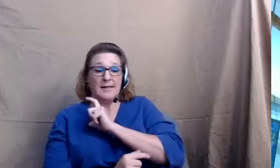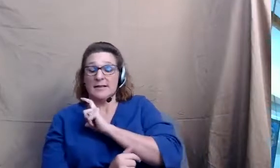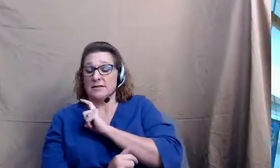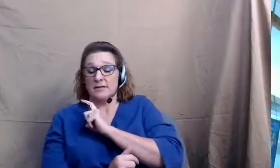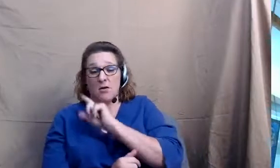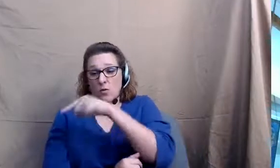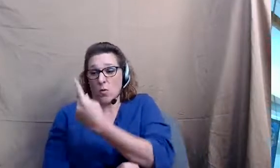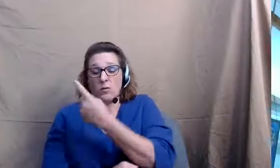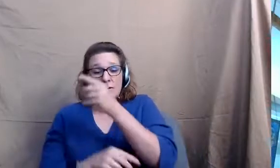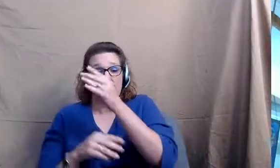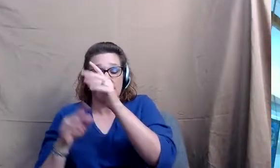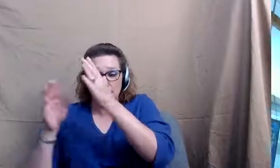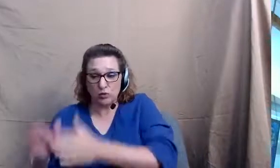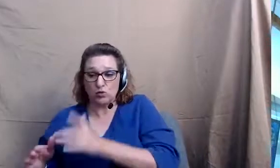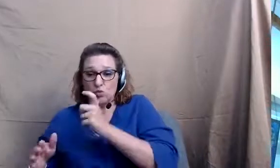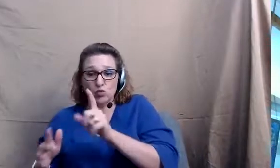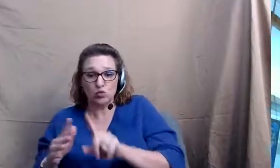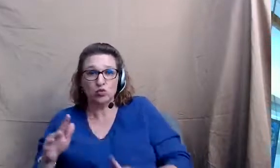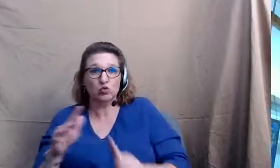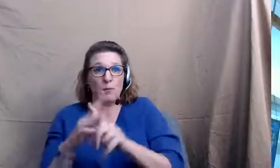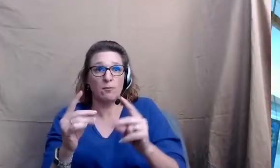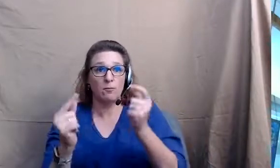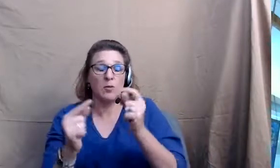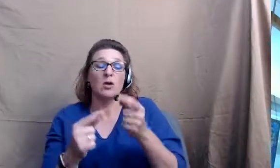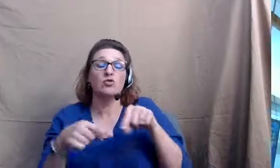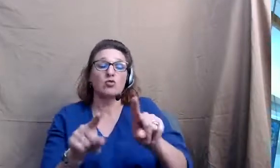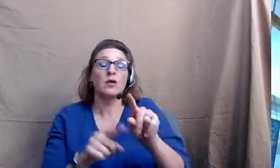have to a violent event.